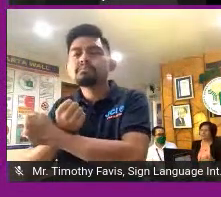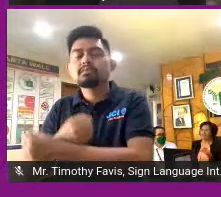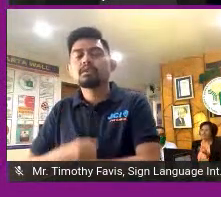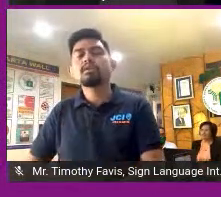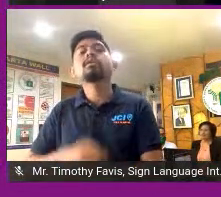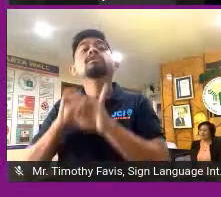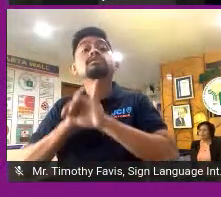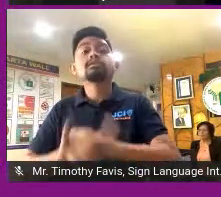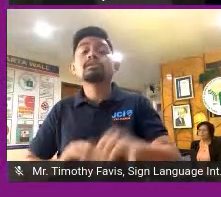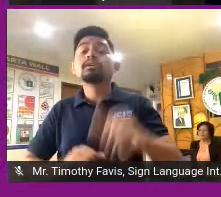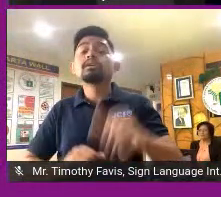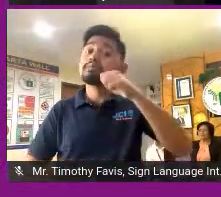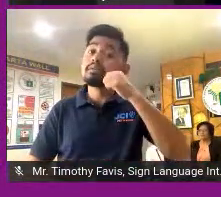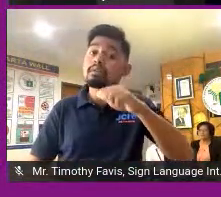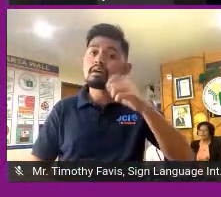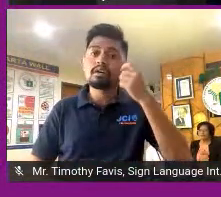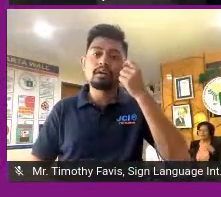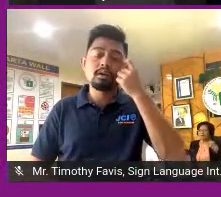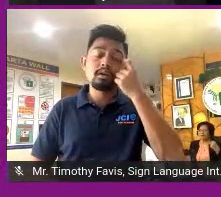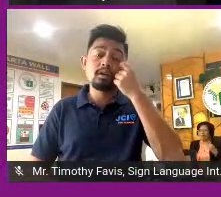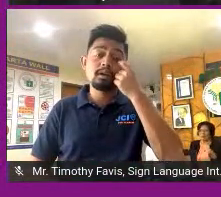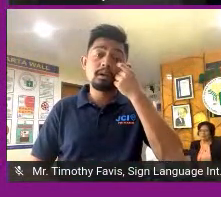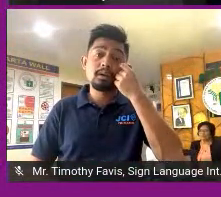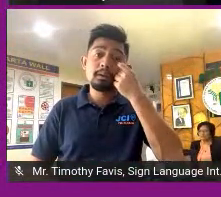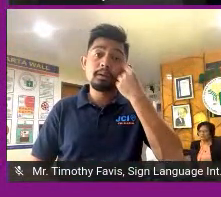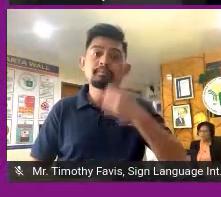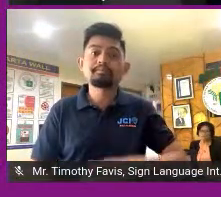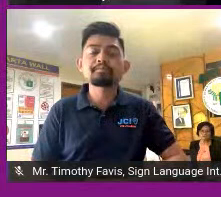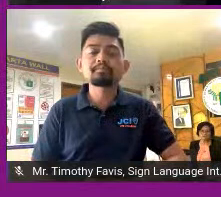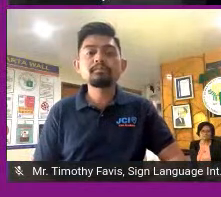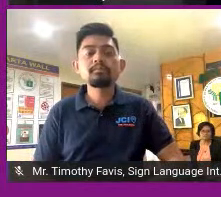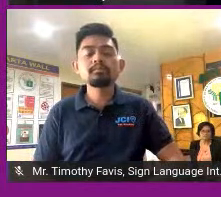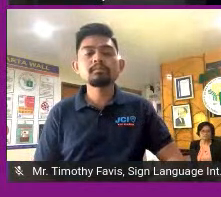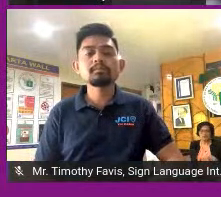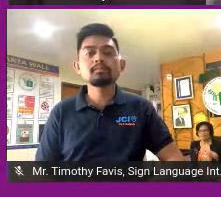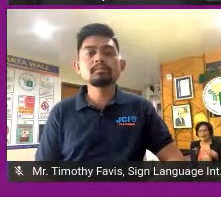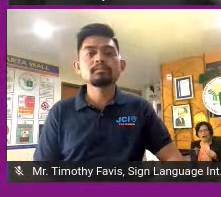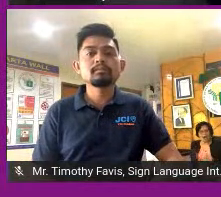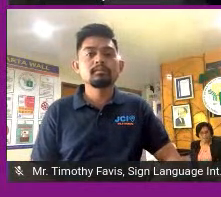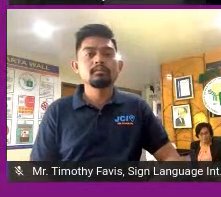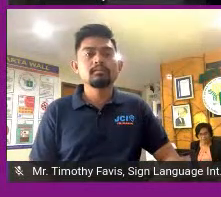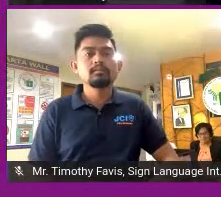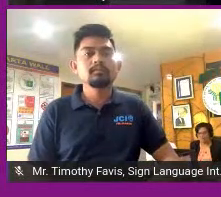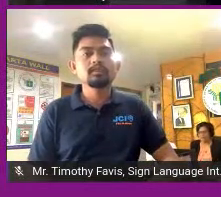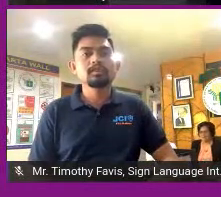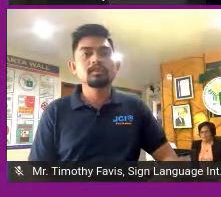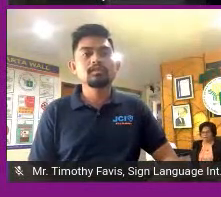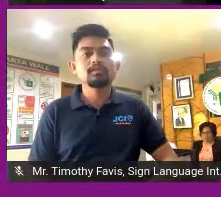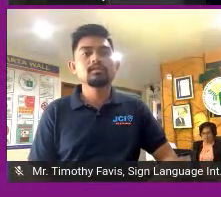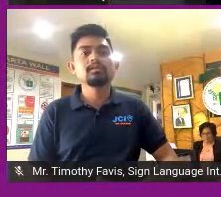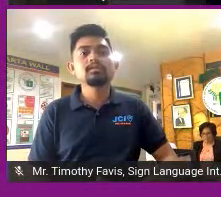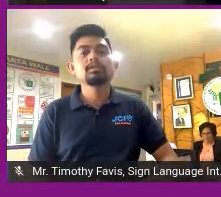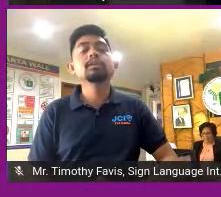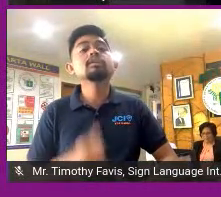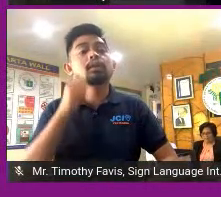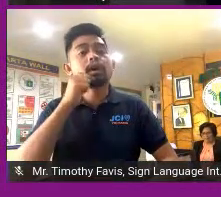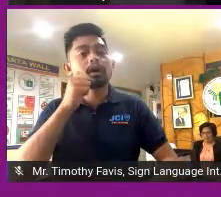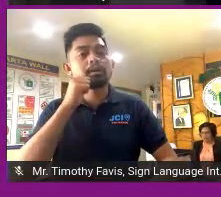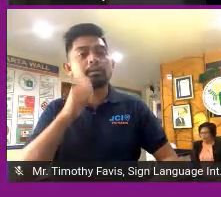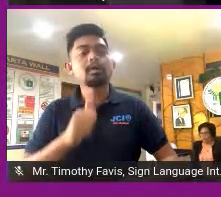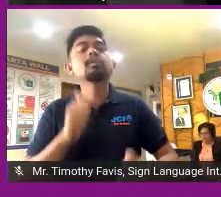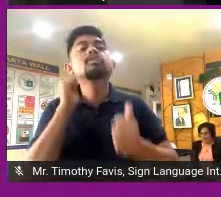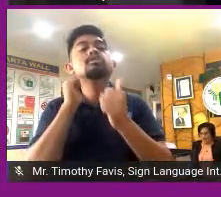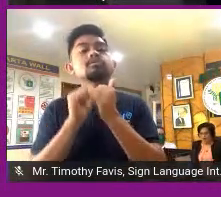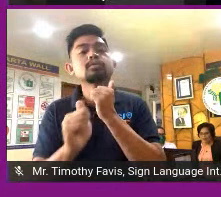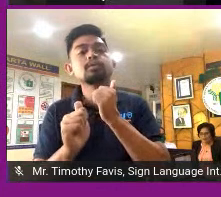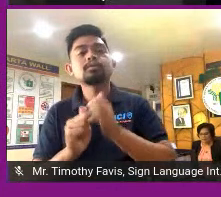nagkaroon tayo ng gender and development para mabawasan yung mga pag-aapi sa kababaihan.